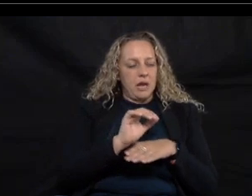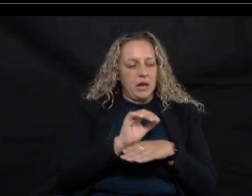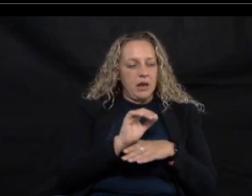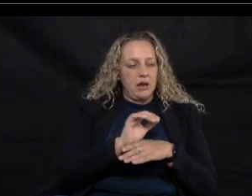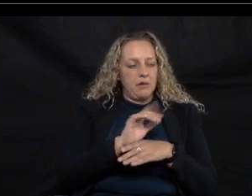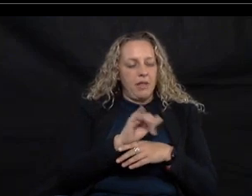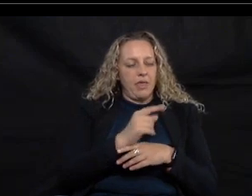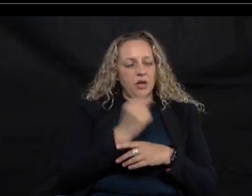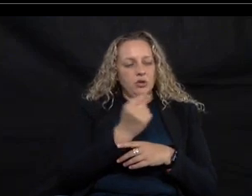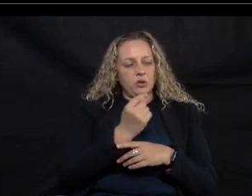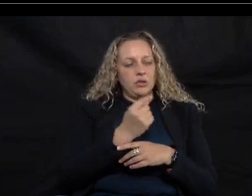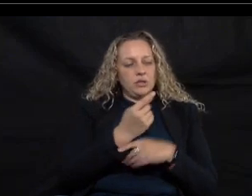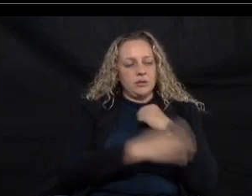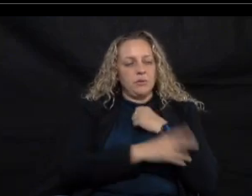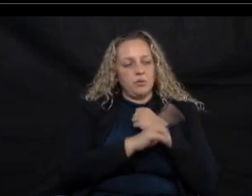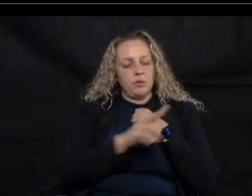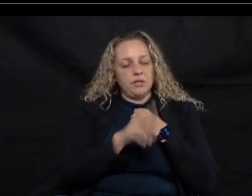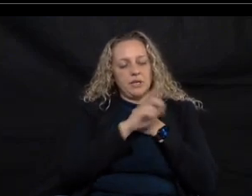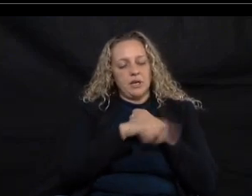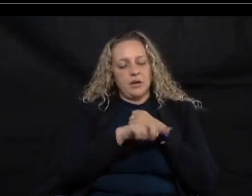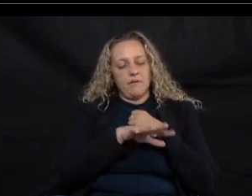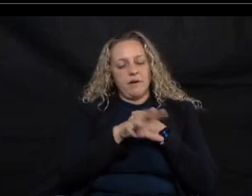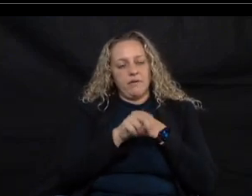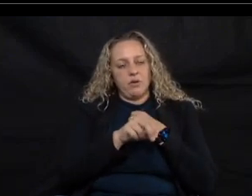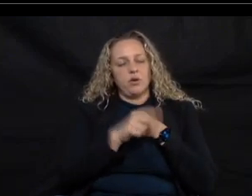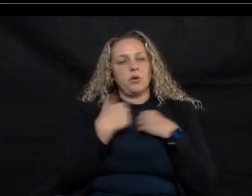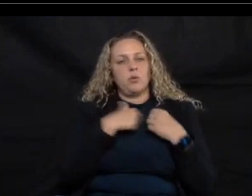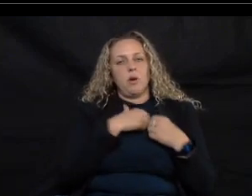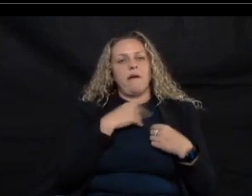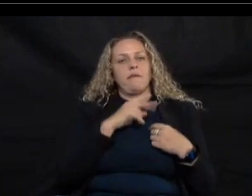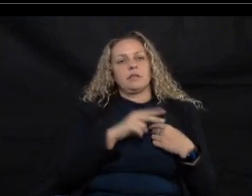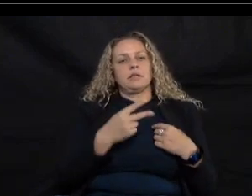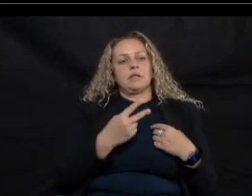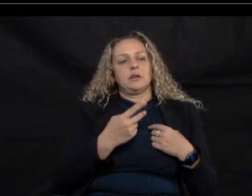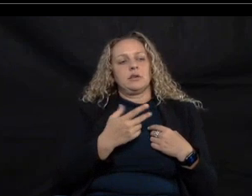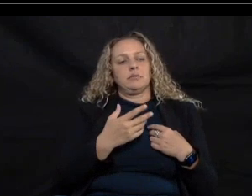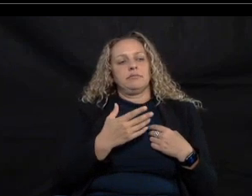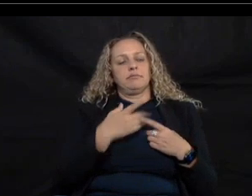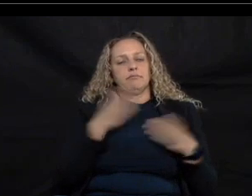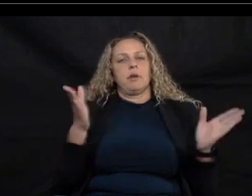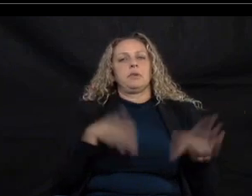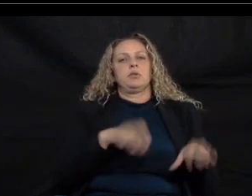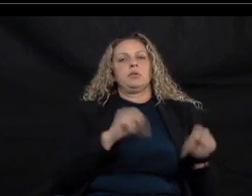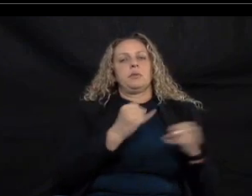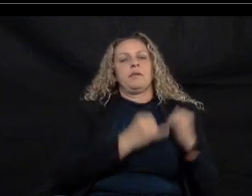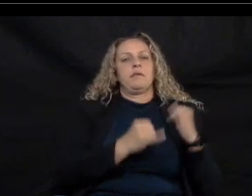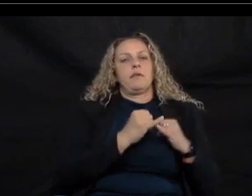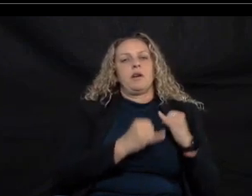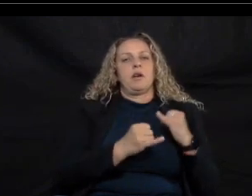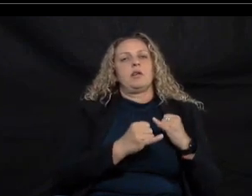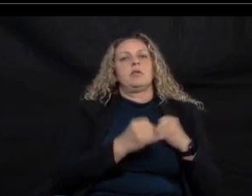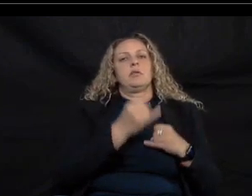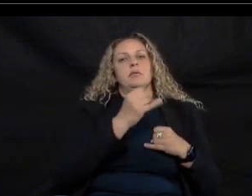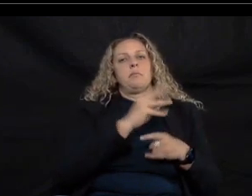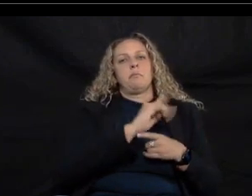that Tuesday, September 22nd at 5:30, we will have our second public budget hearing to adopt the final millage rate and final